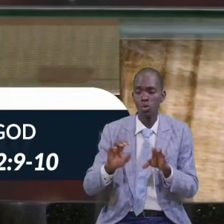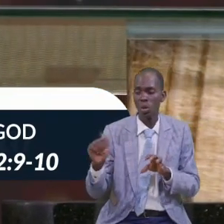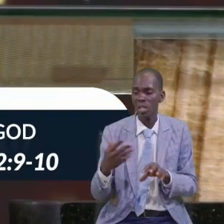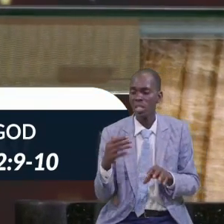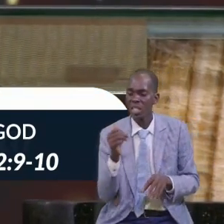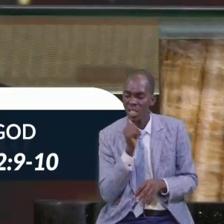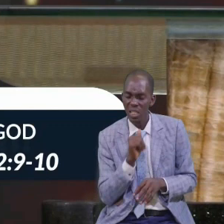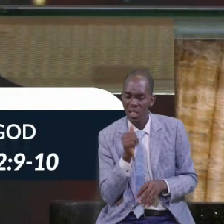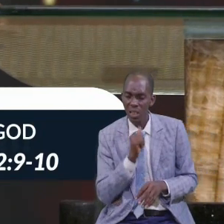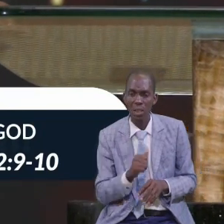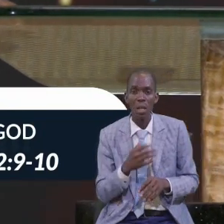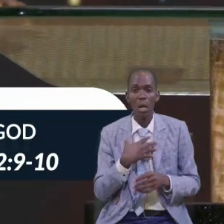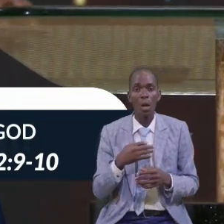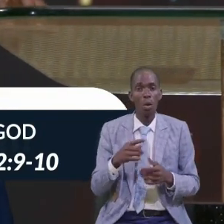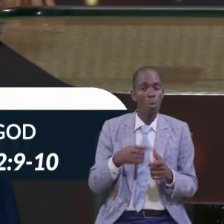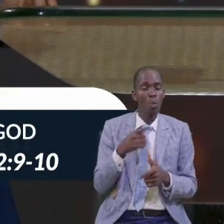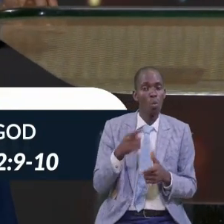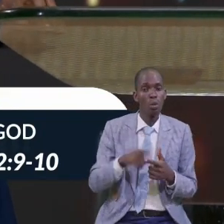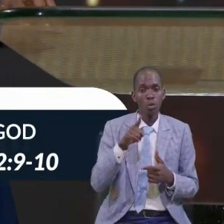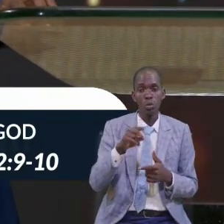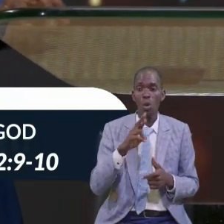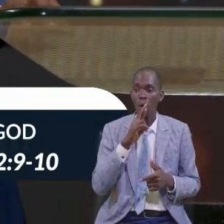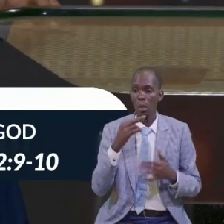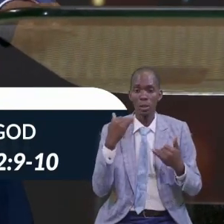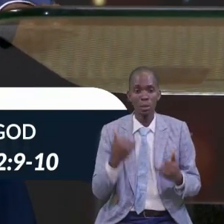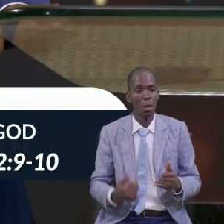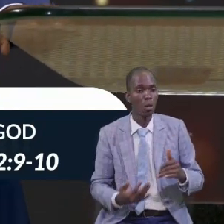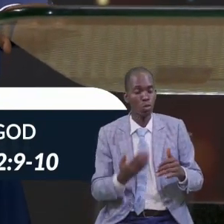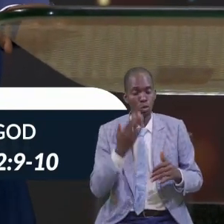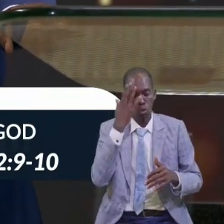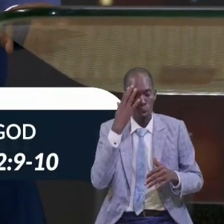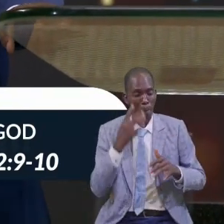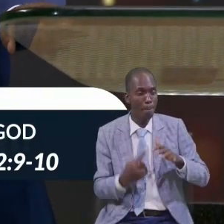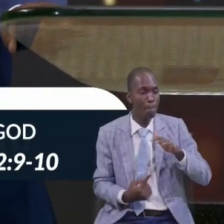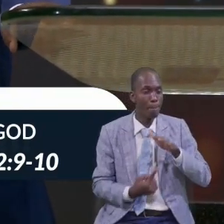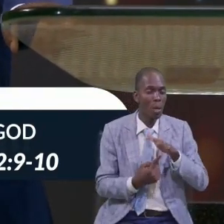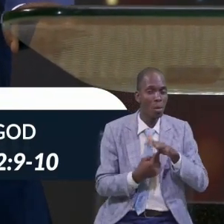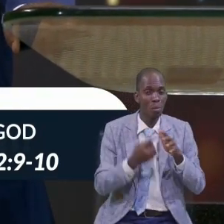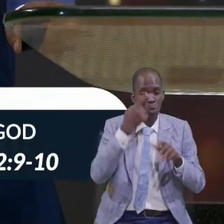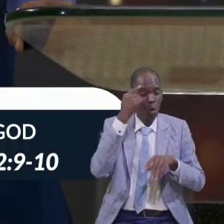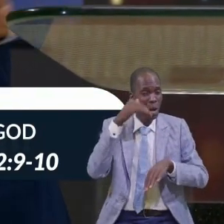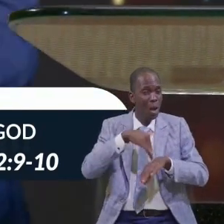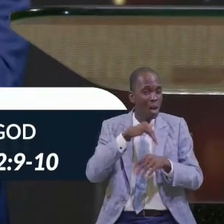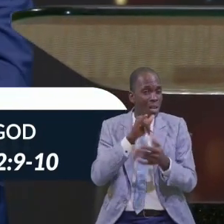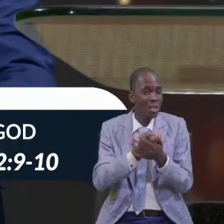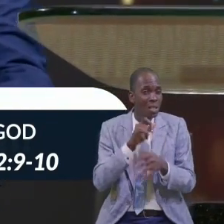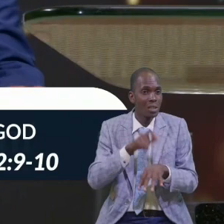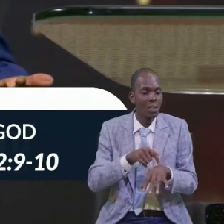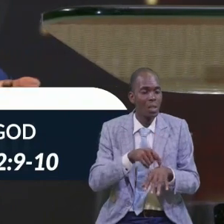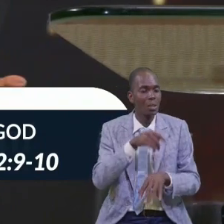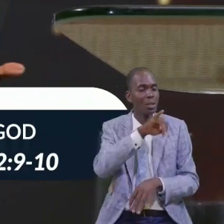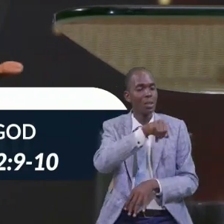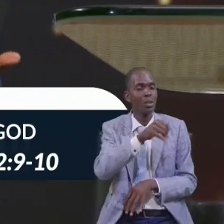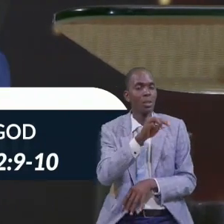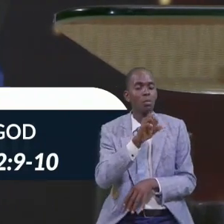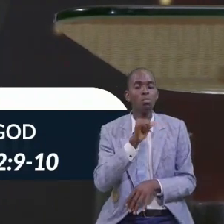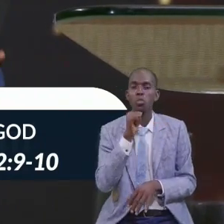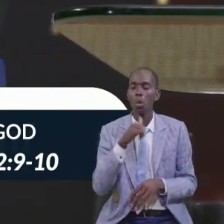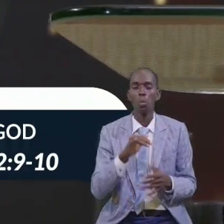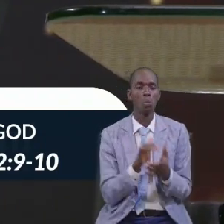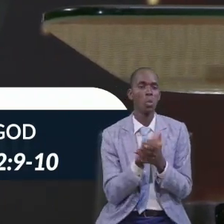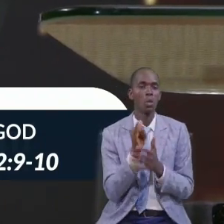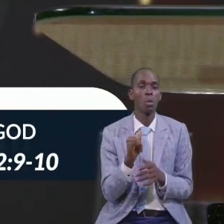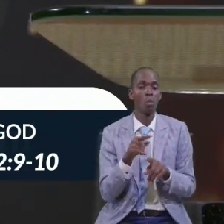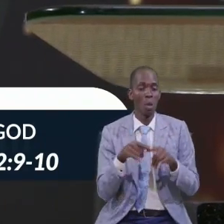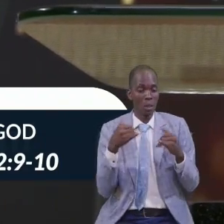then wants to know, not to be known openly, because at that time they did not believe. But now he has believed, and